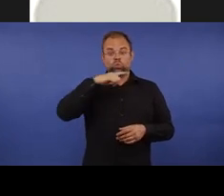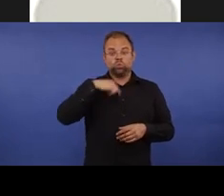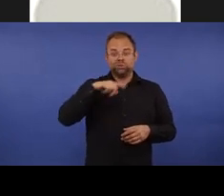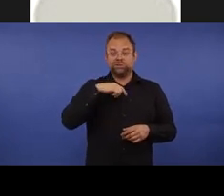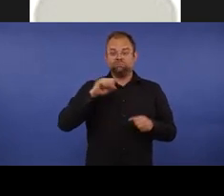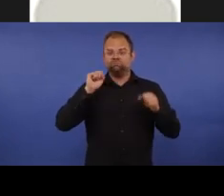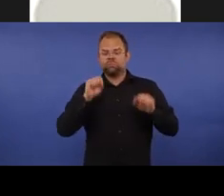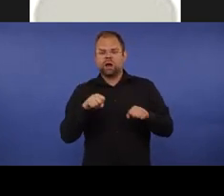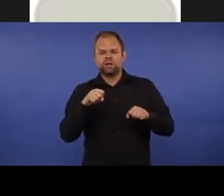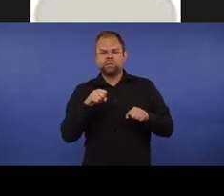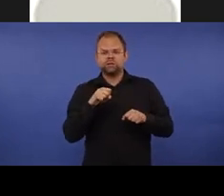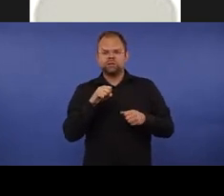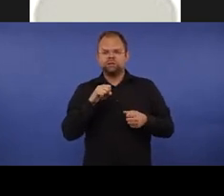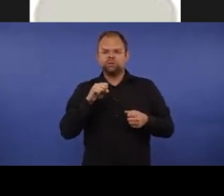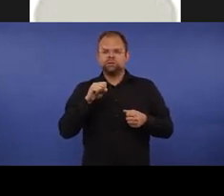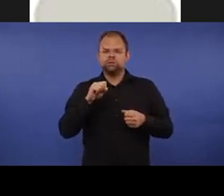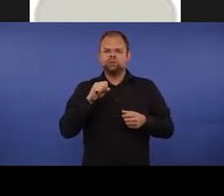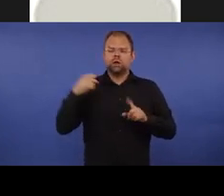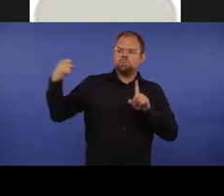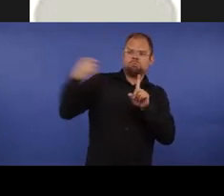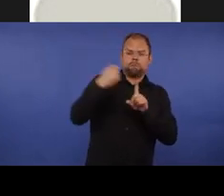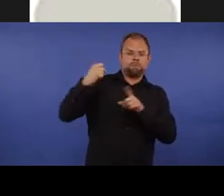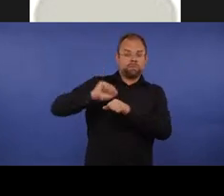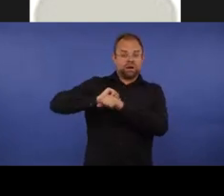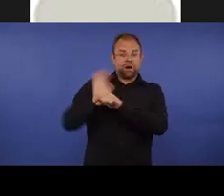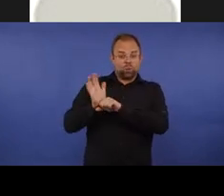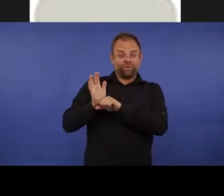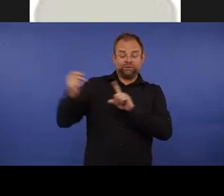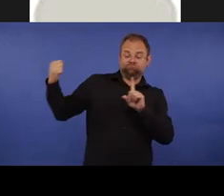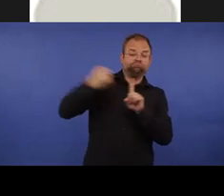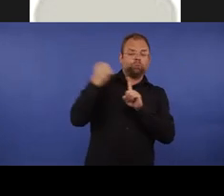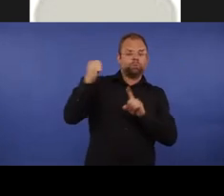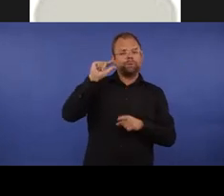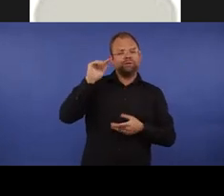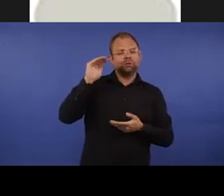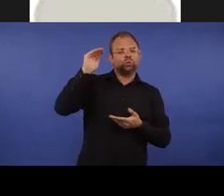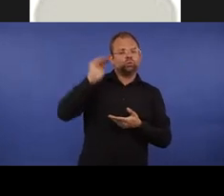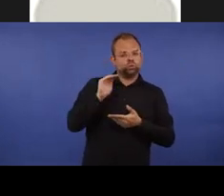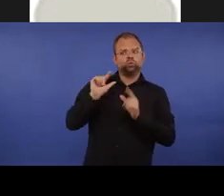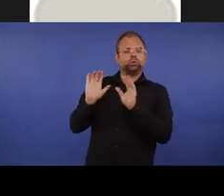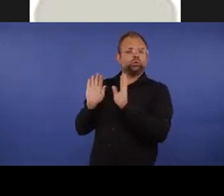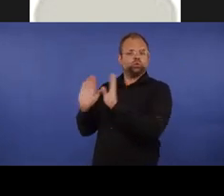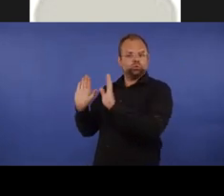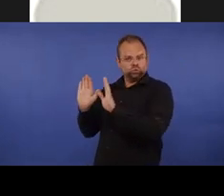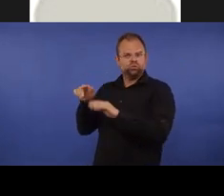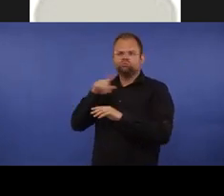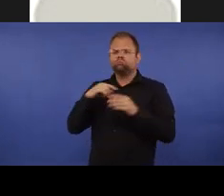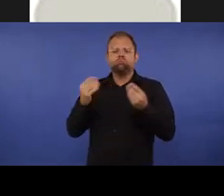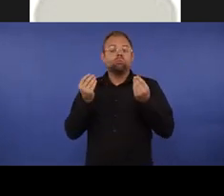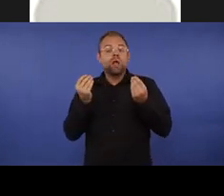of COVID on the lives of disabled people is because we have been establishing recognized political